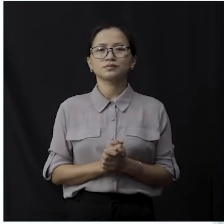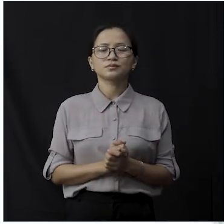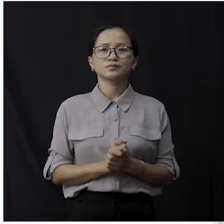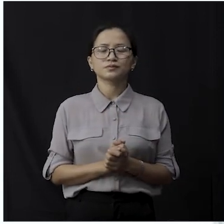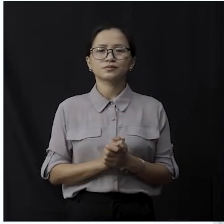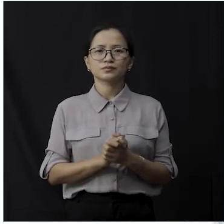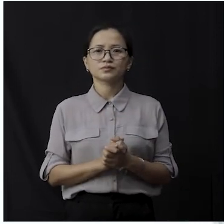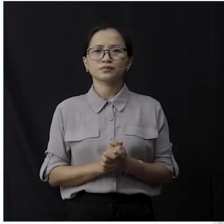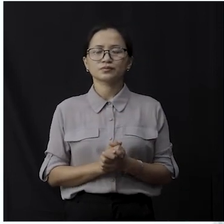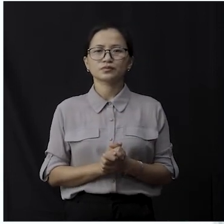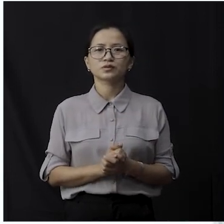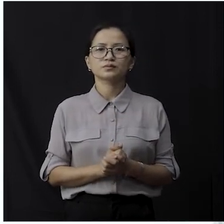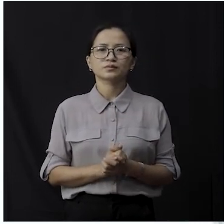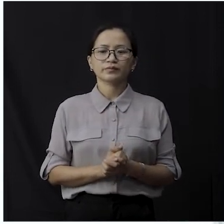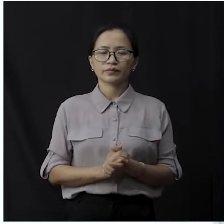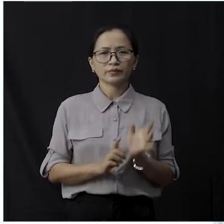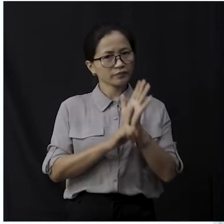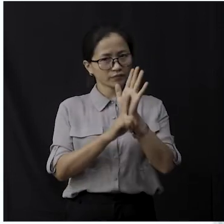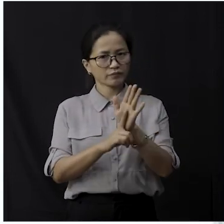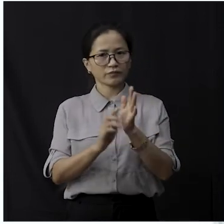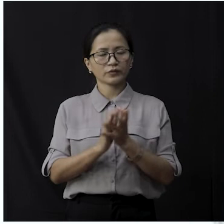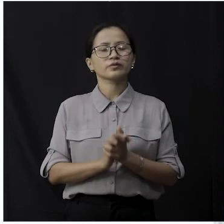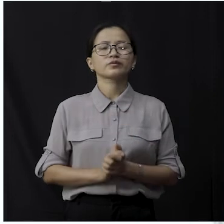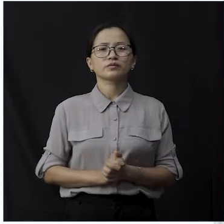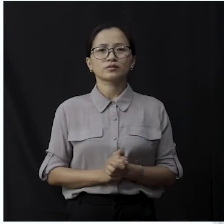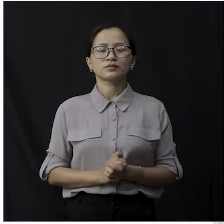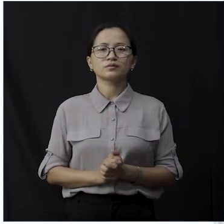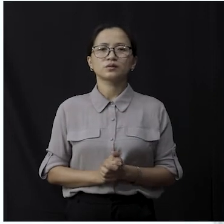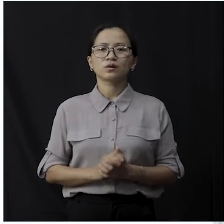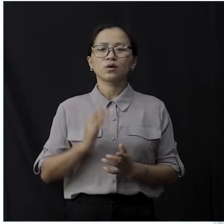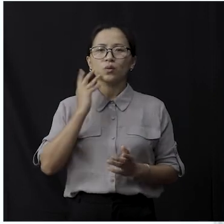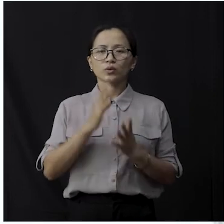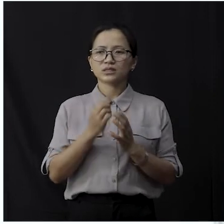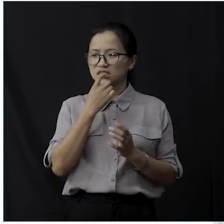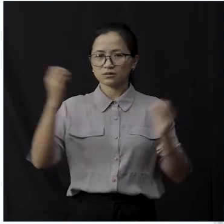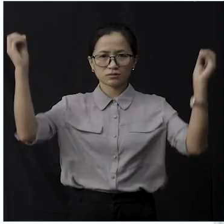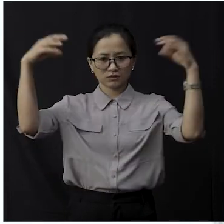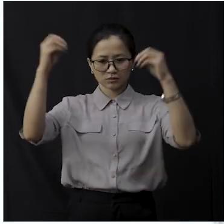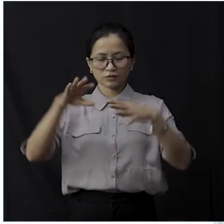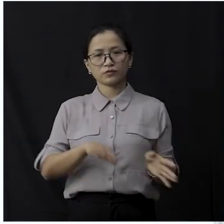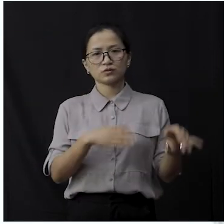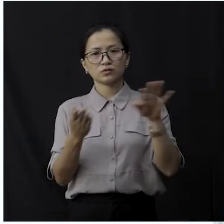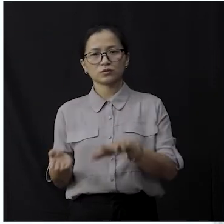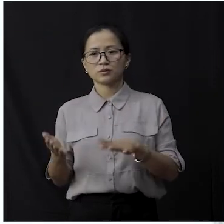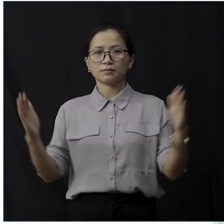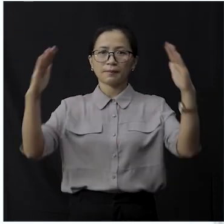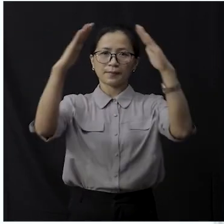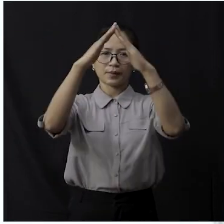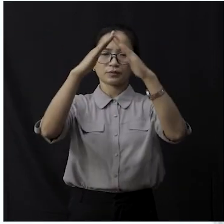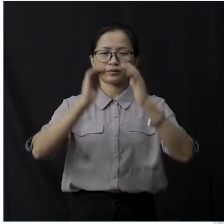So I've shown you, right students? Um, when the snow falls on the mountains,